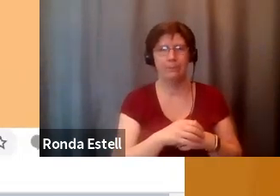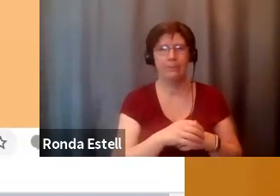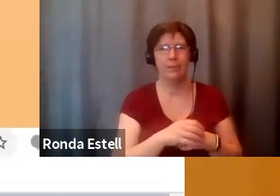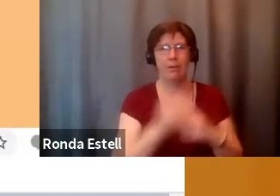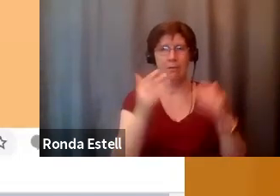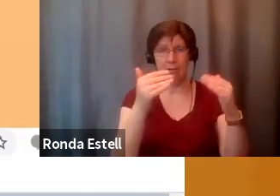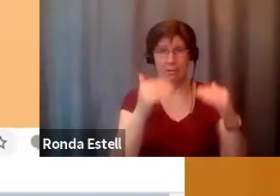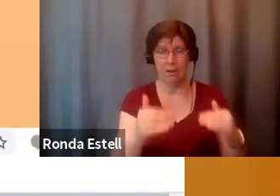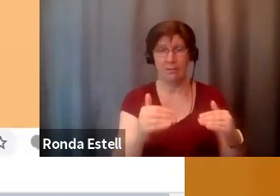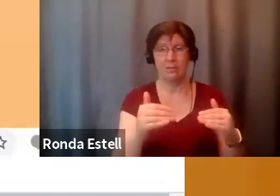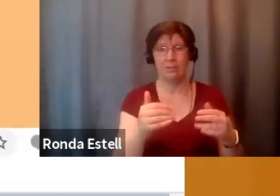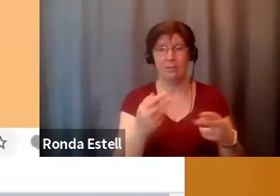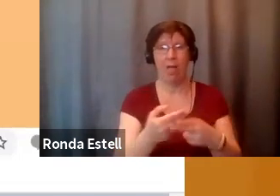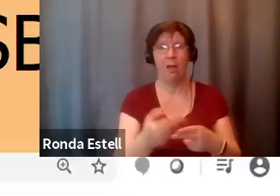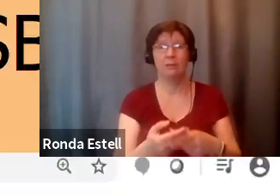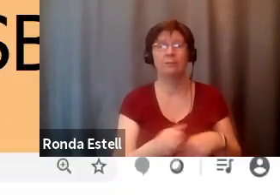Next slide.